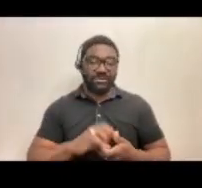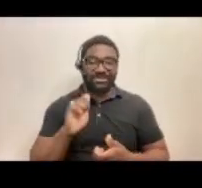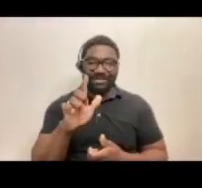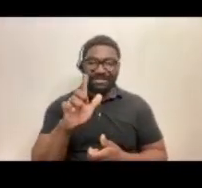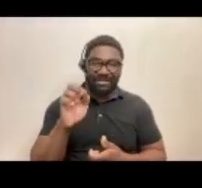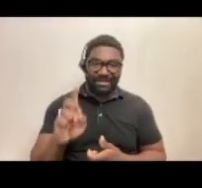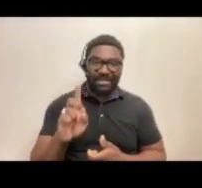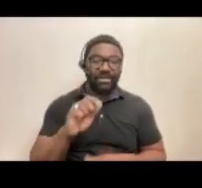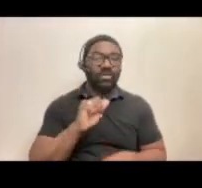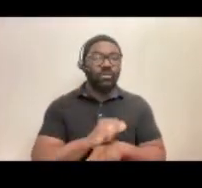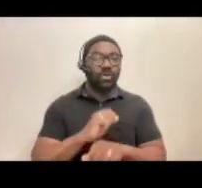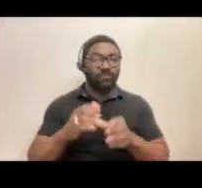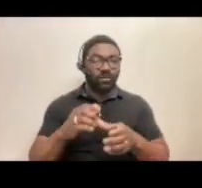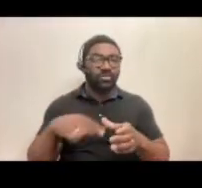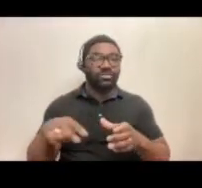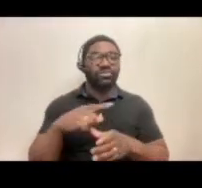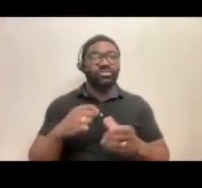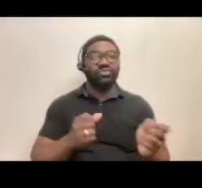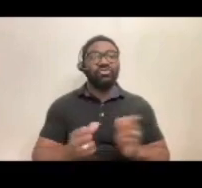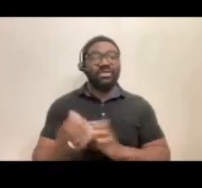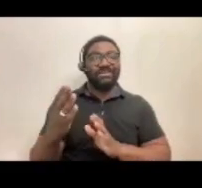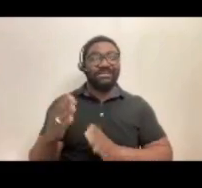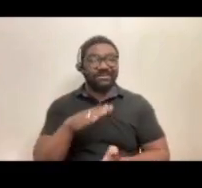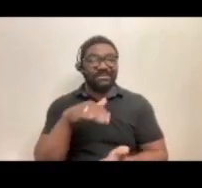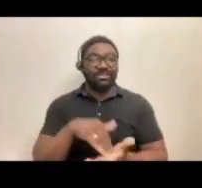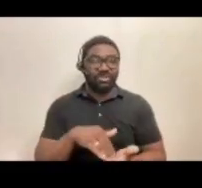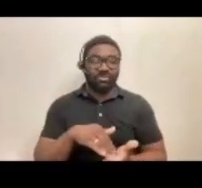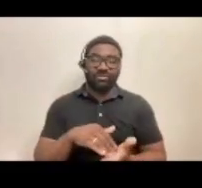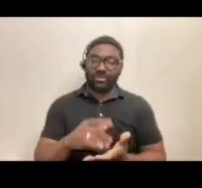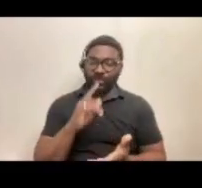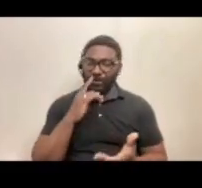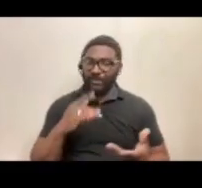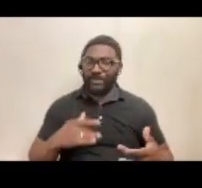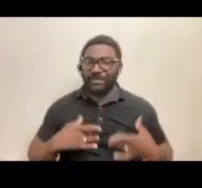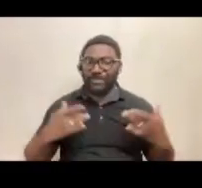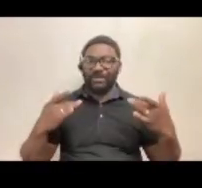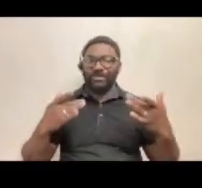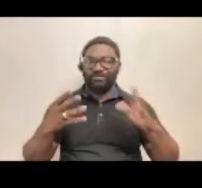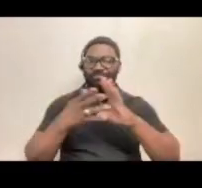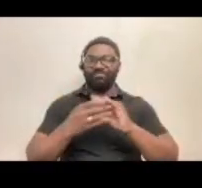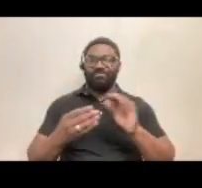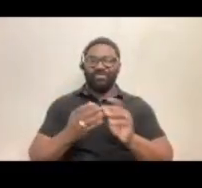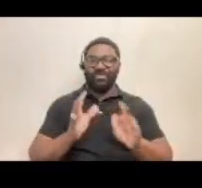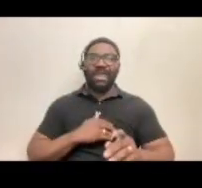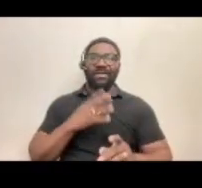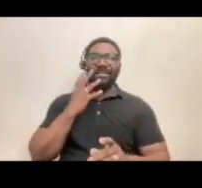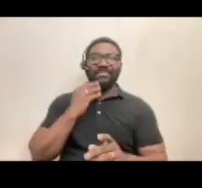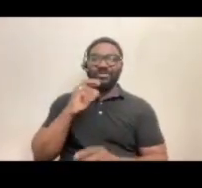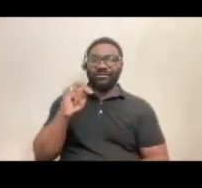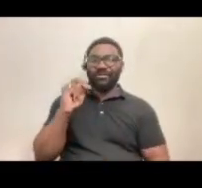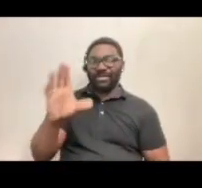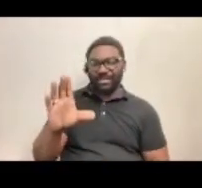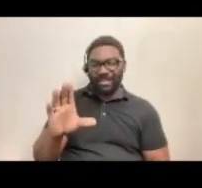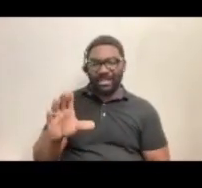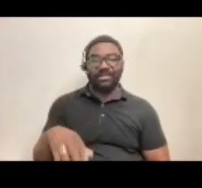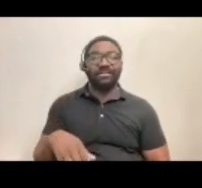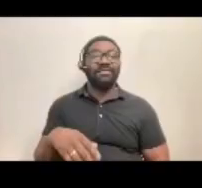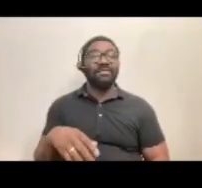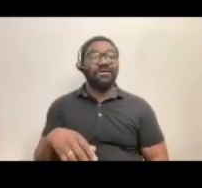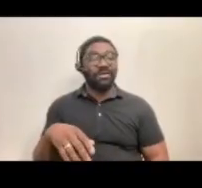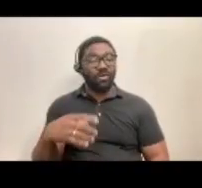so pleased to collaborate today to bring you insights from North Carolina, one of the states that both centers are actively